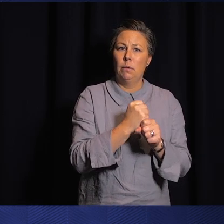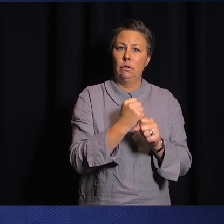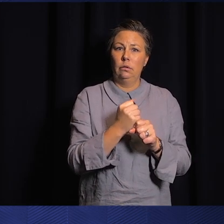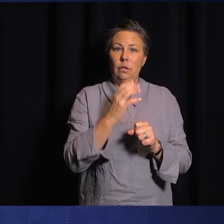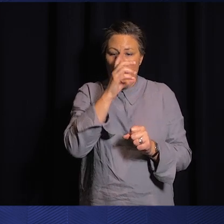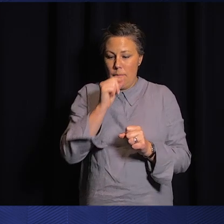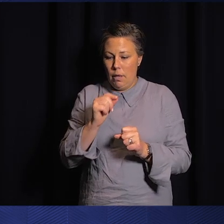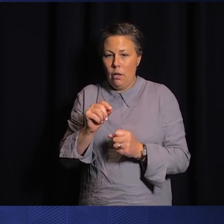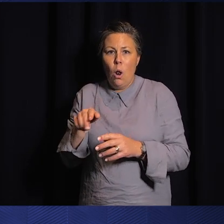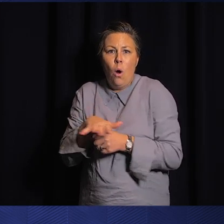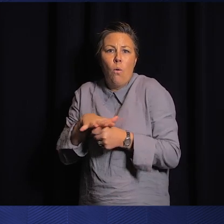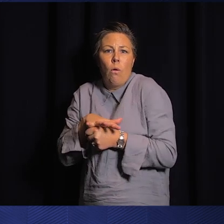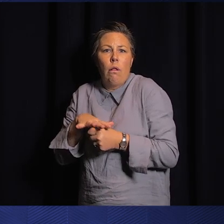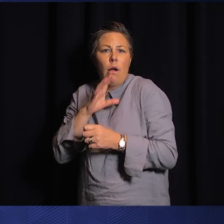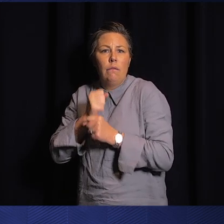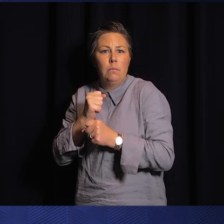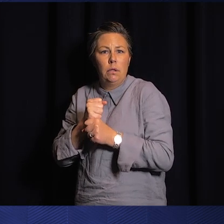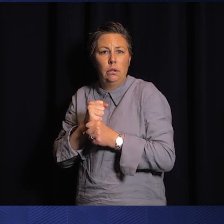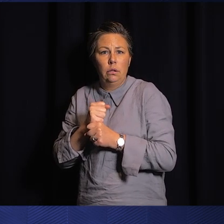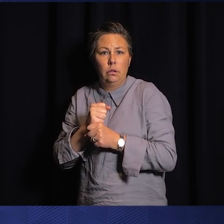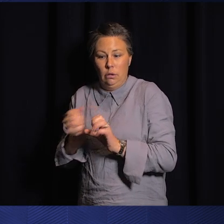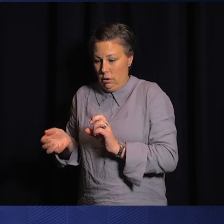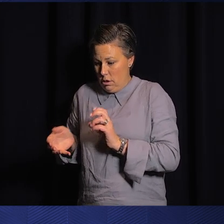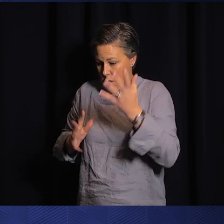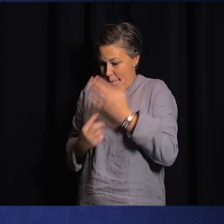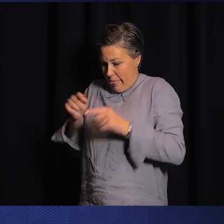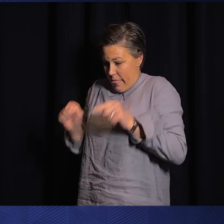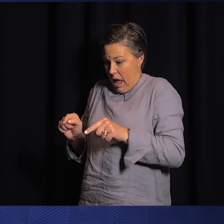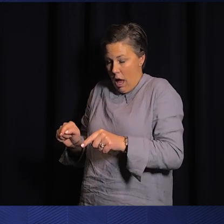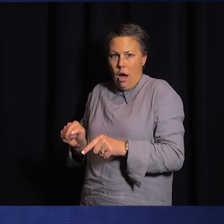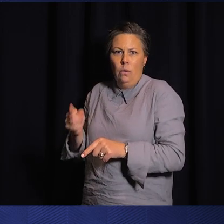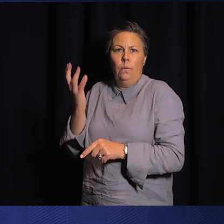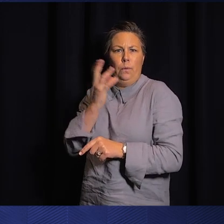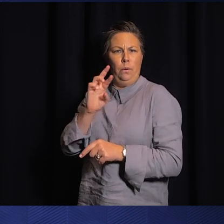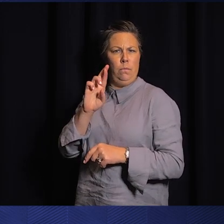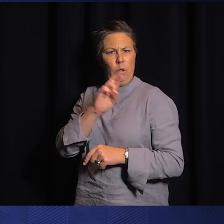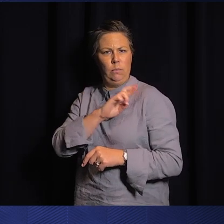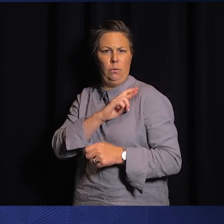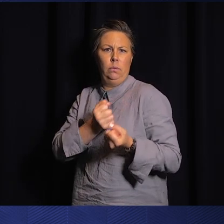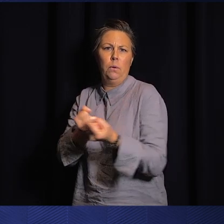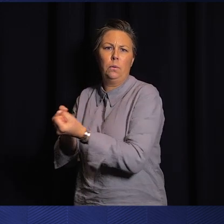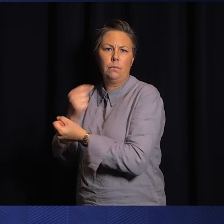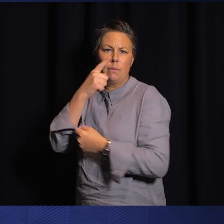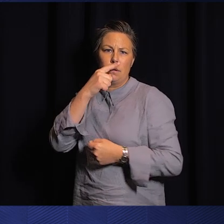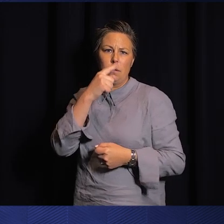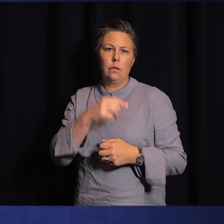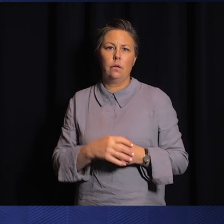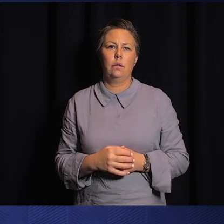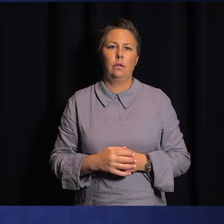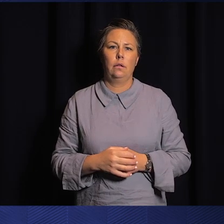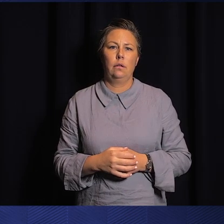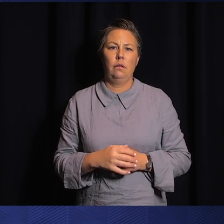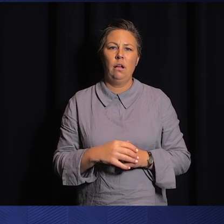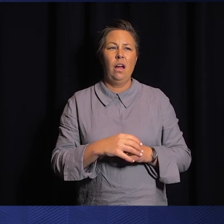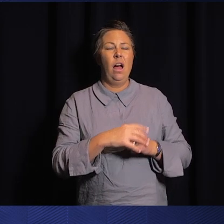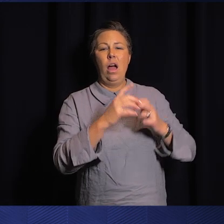local authorities, where disaster displacement is felt more acutely. And the lower you go, if